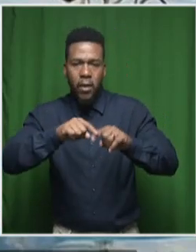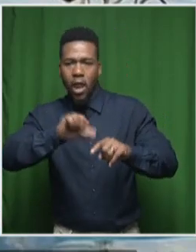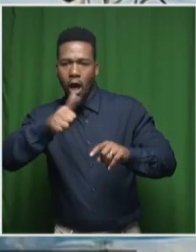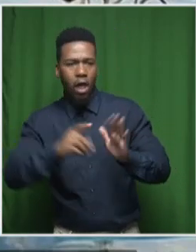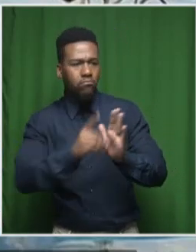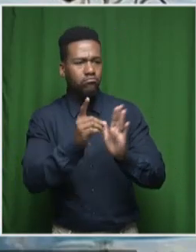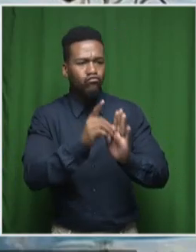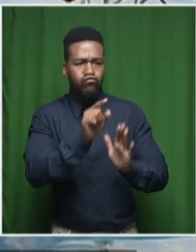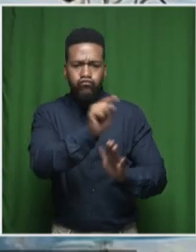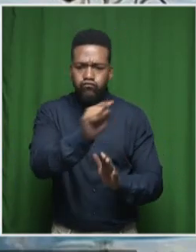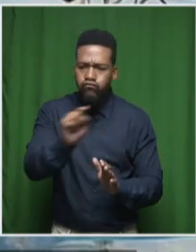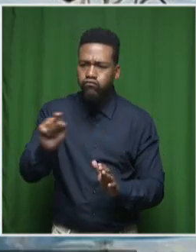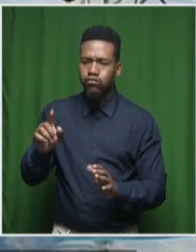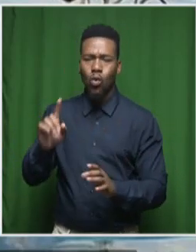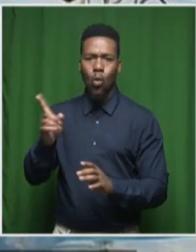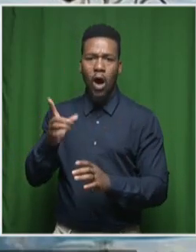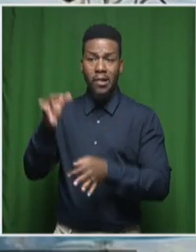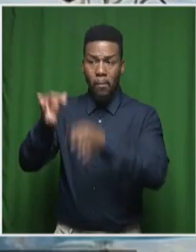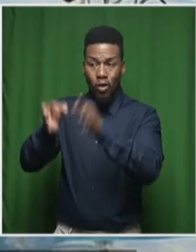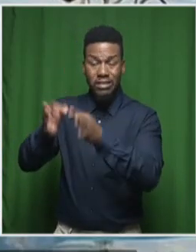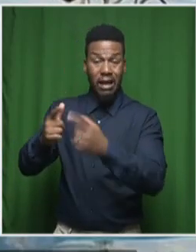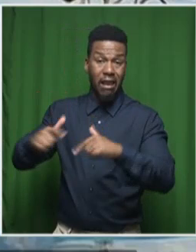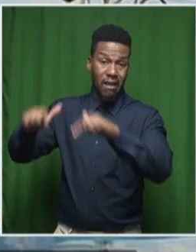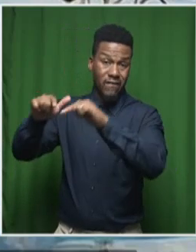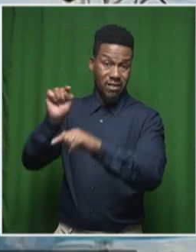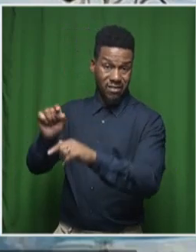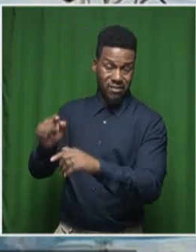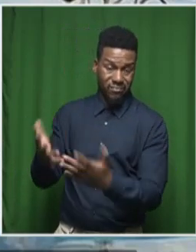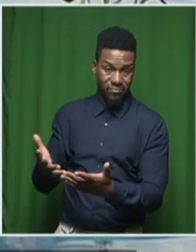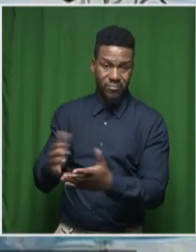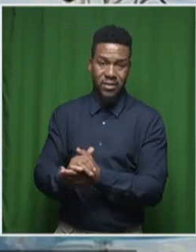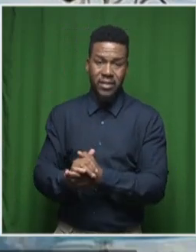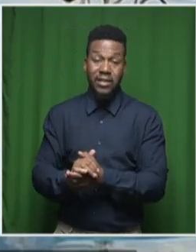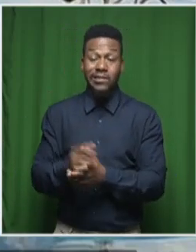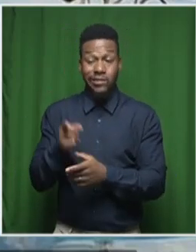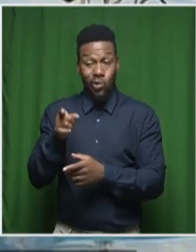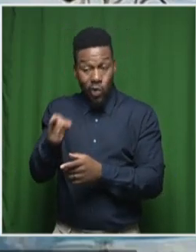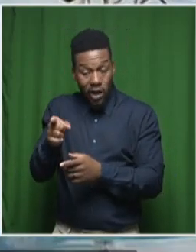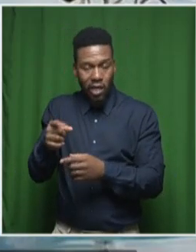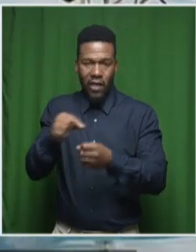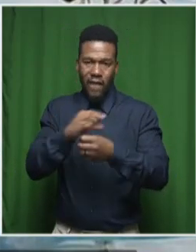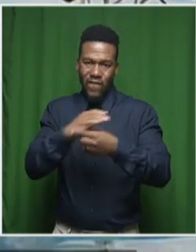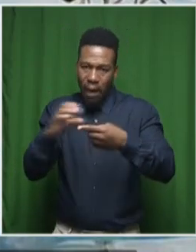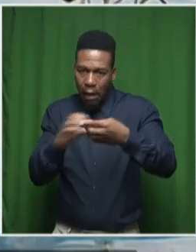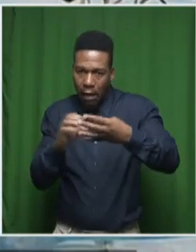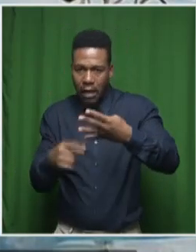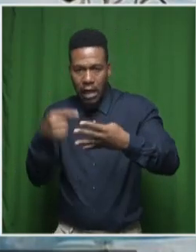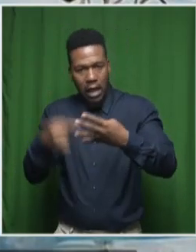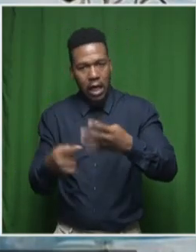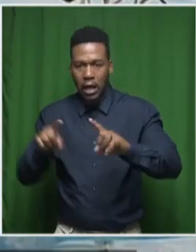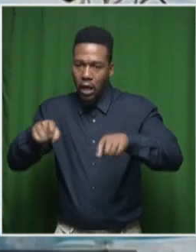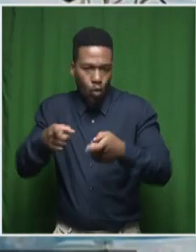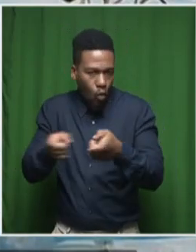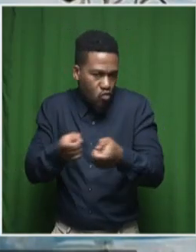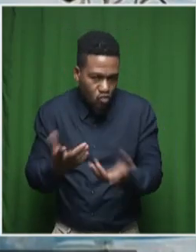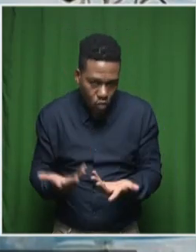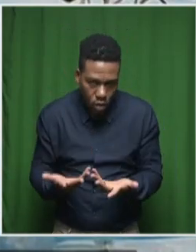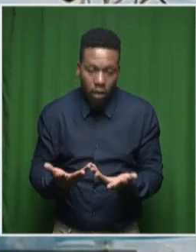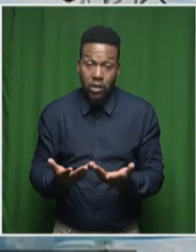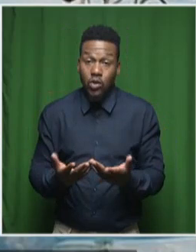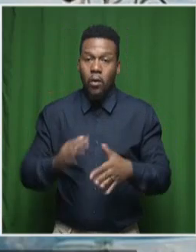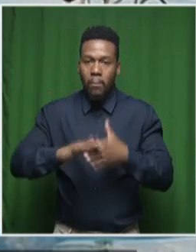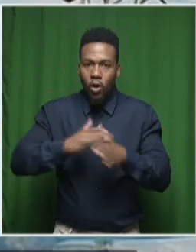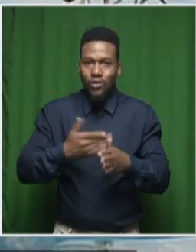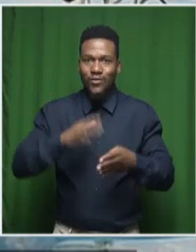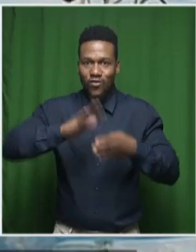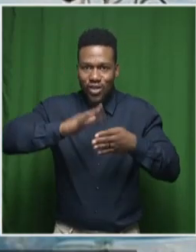happening at a geopolitical level. And of course, these are some of the factors that are not within our domestic control. And so because of those reasons, it